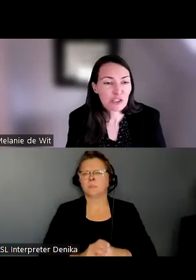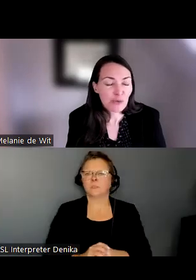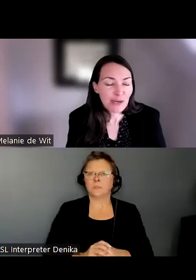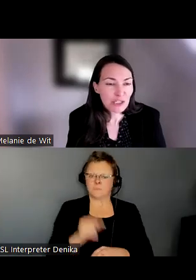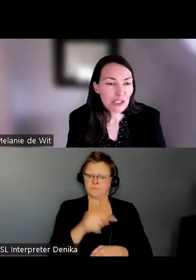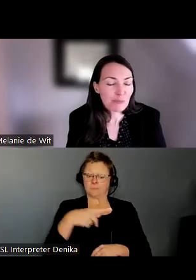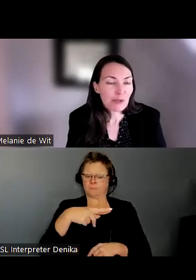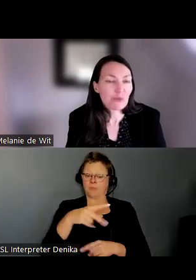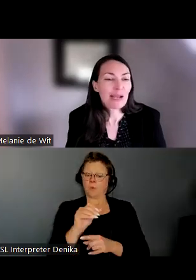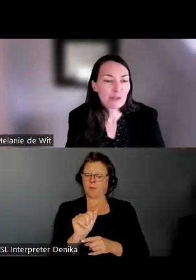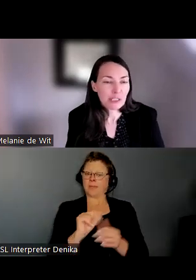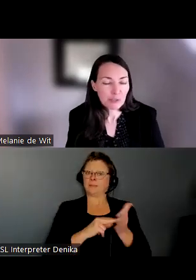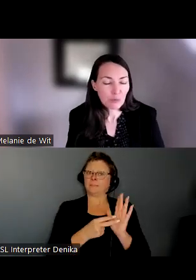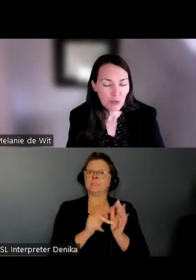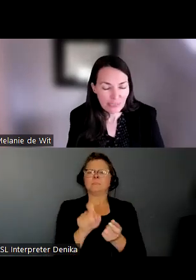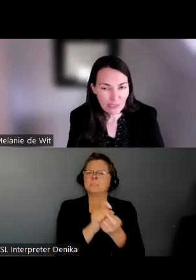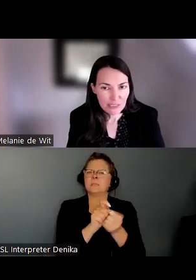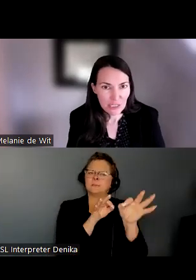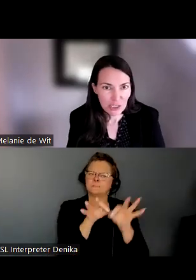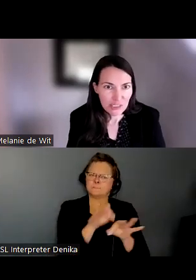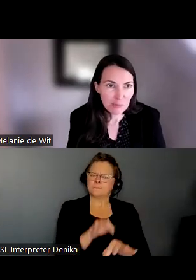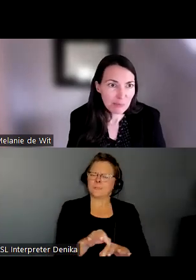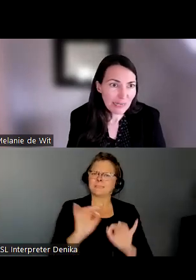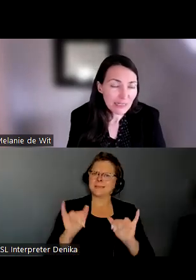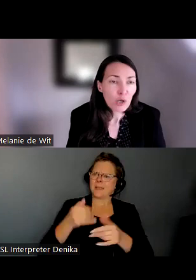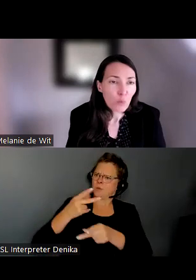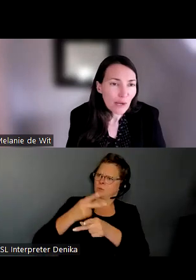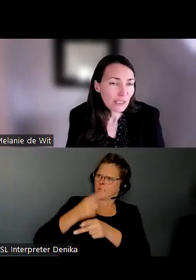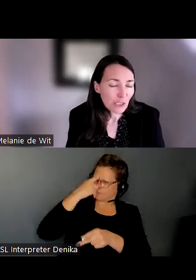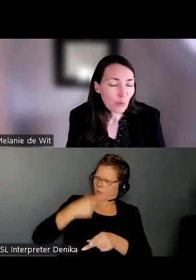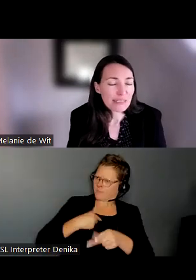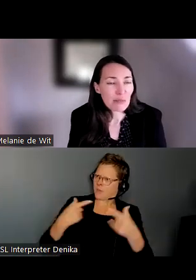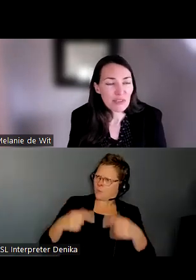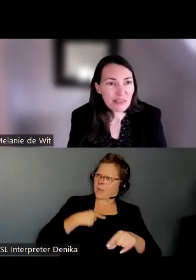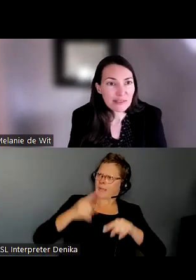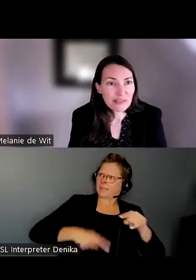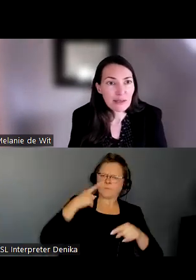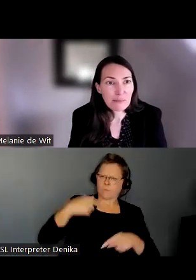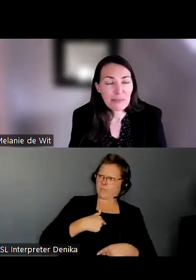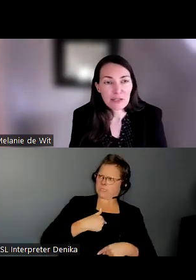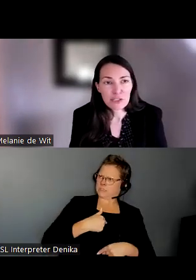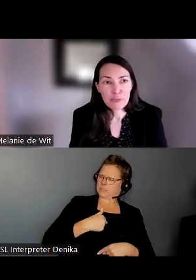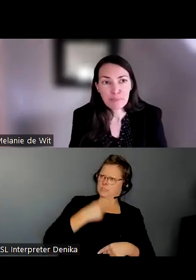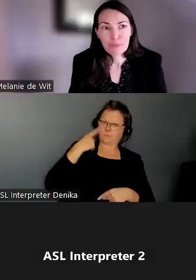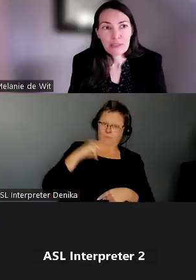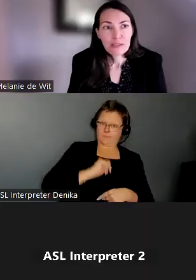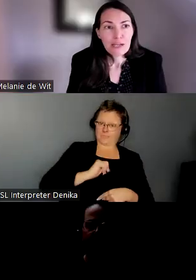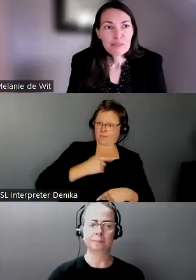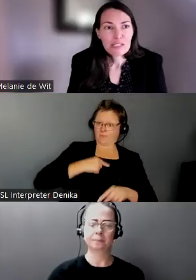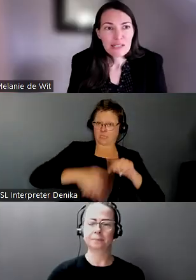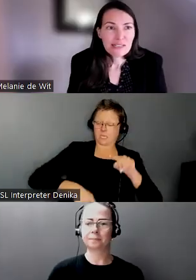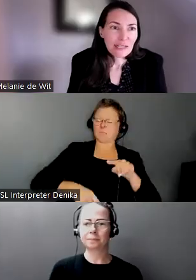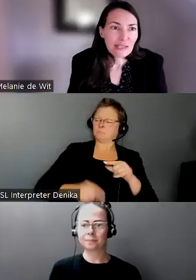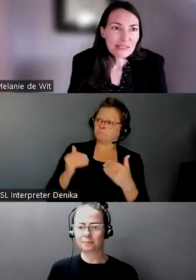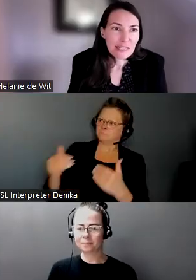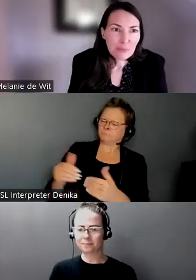provide specific direction about how you would want care decisions to be made when, you know, when it's something that matters to you. Sarah's